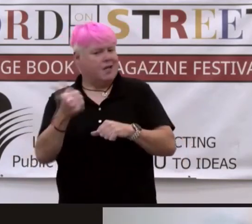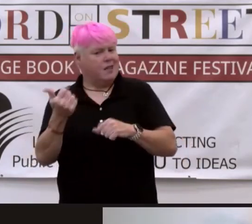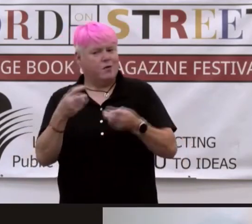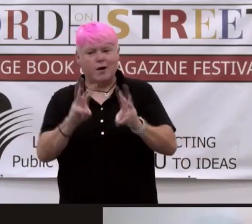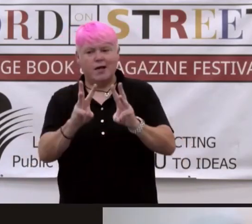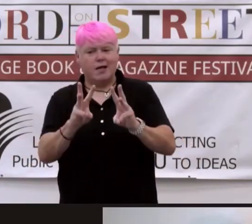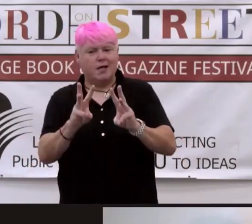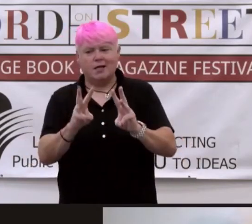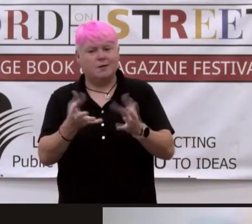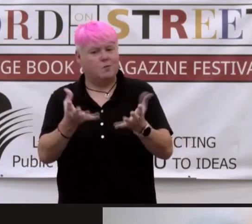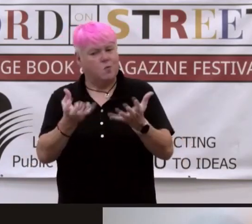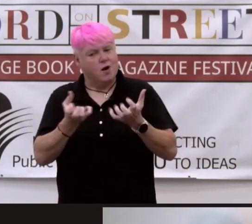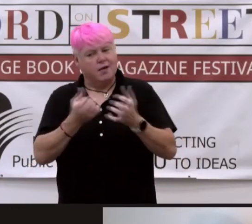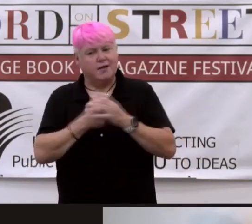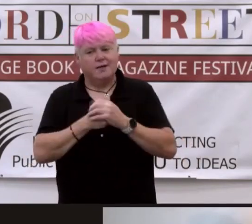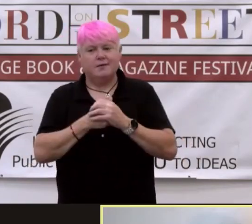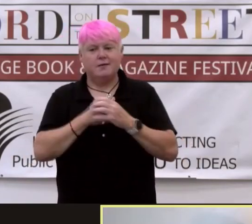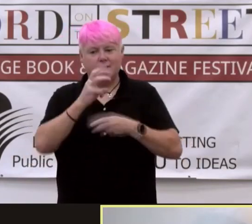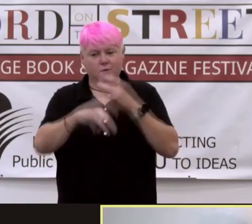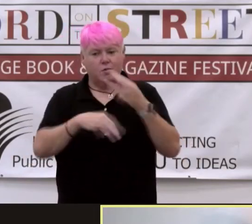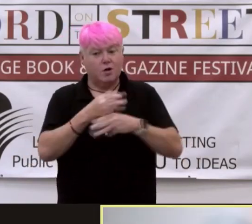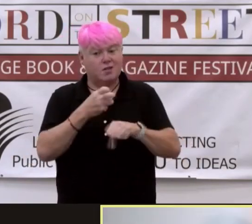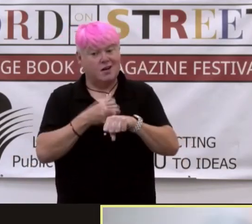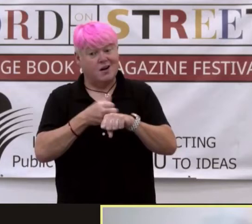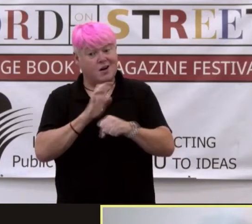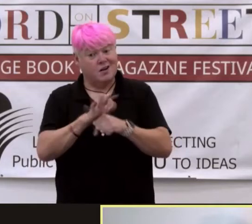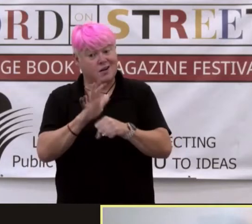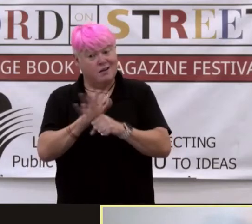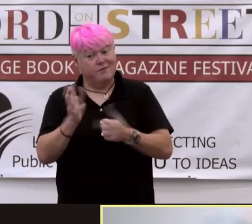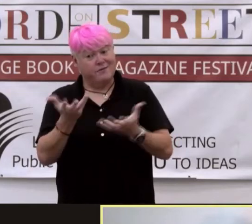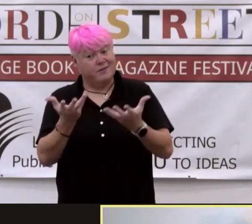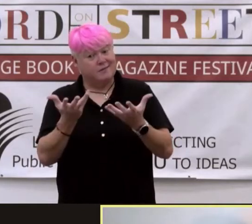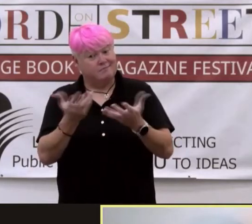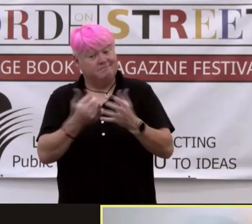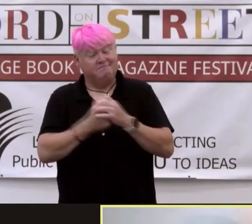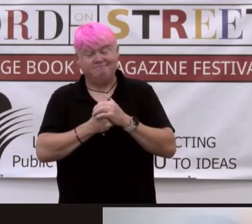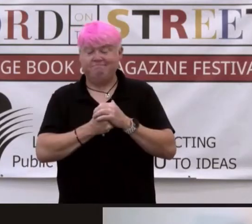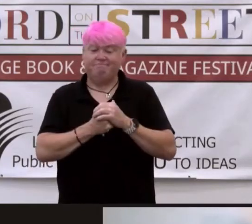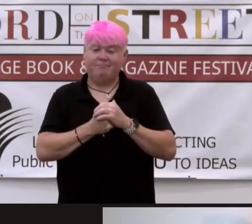to. The world's hard enough. Yeah.